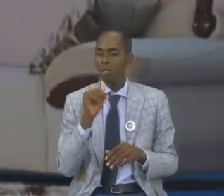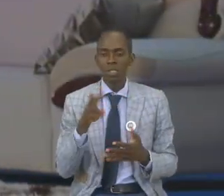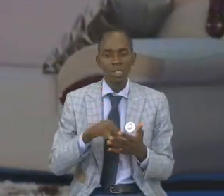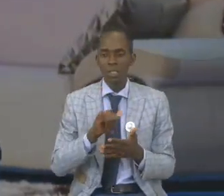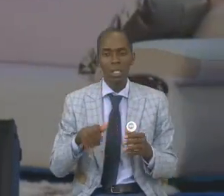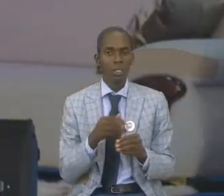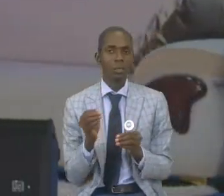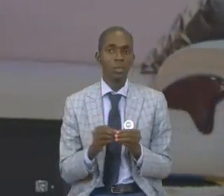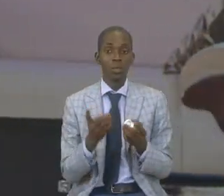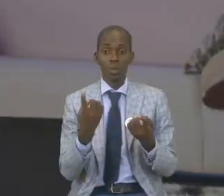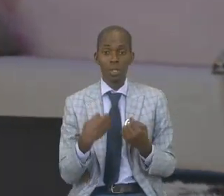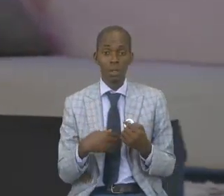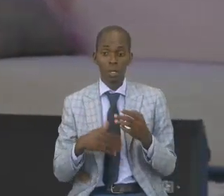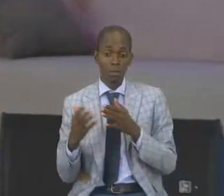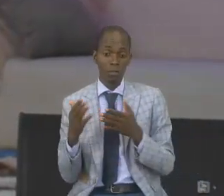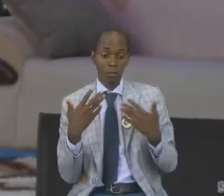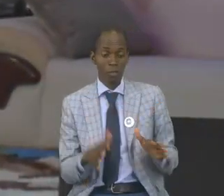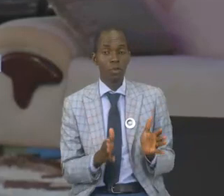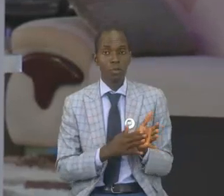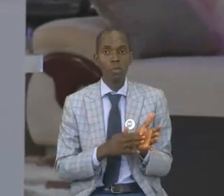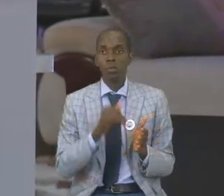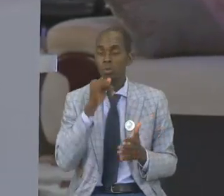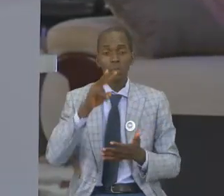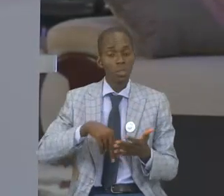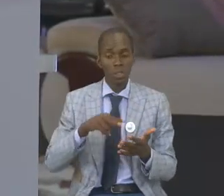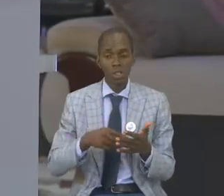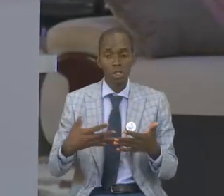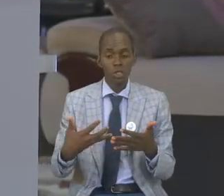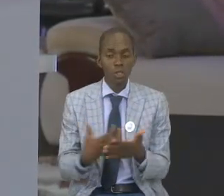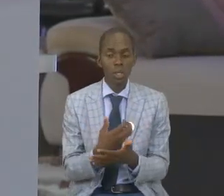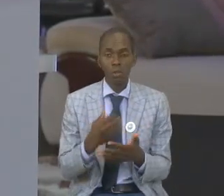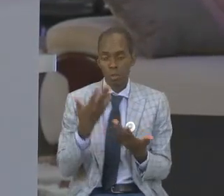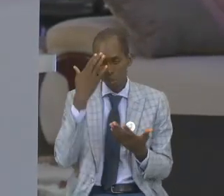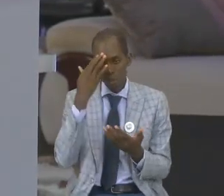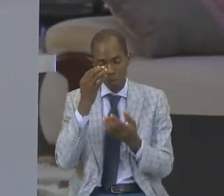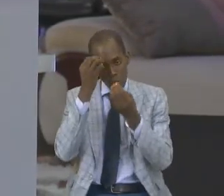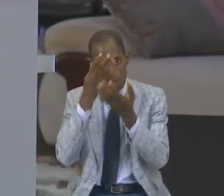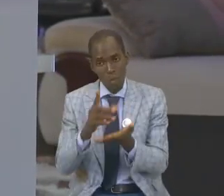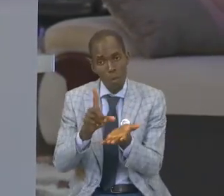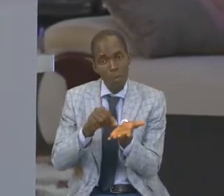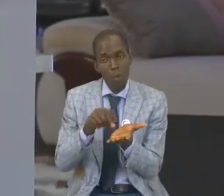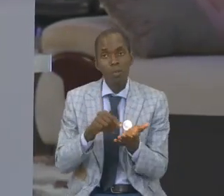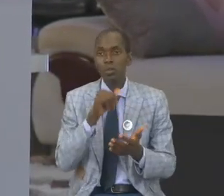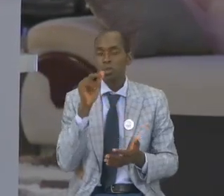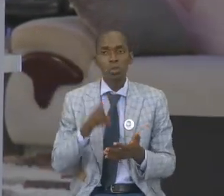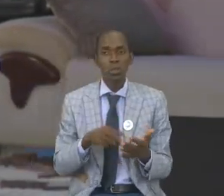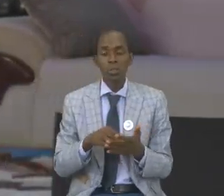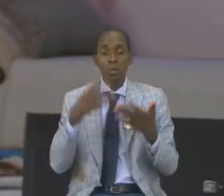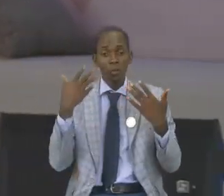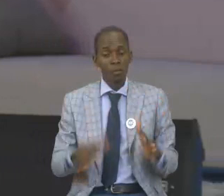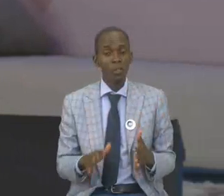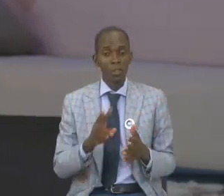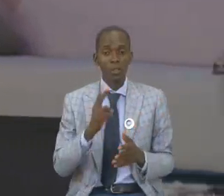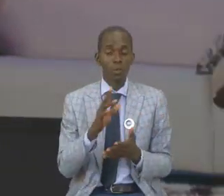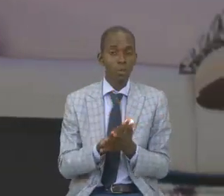come out of school. They won't even read newspapers. They have come out of college. They won't read anything. And if you bring